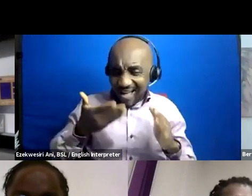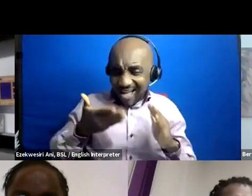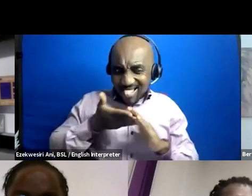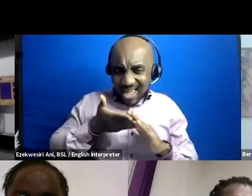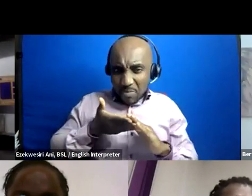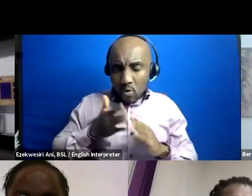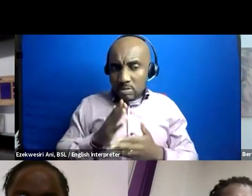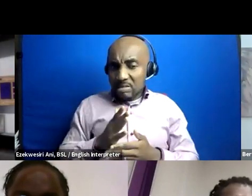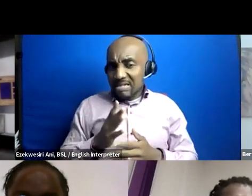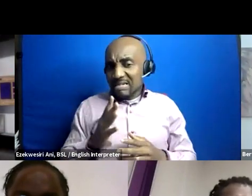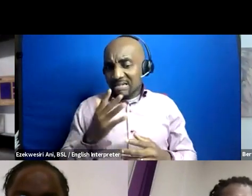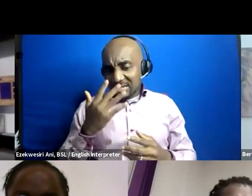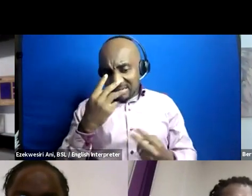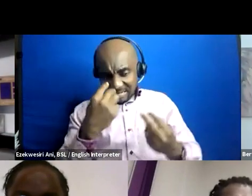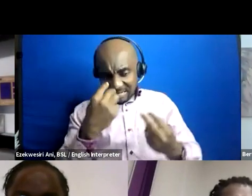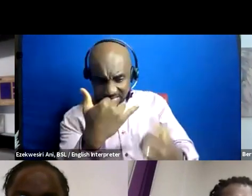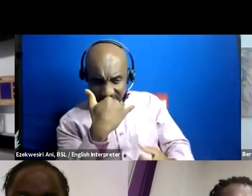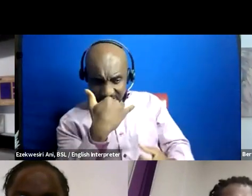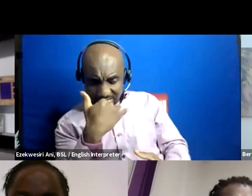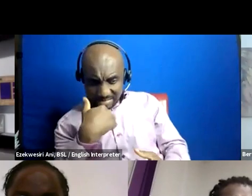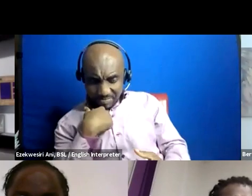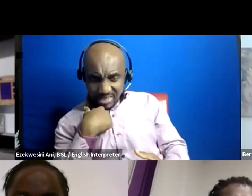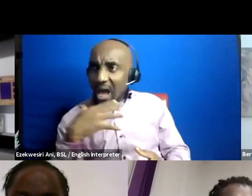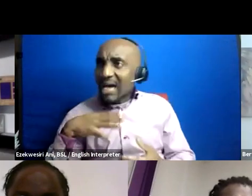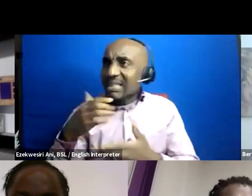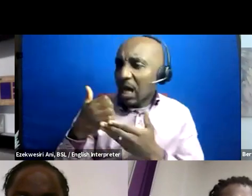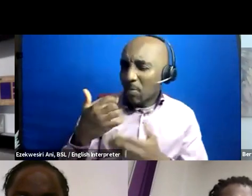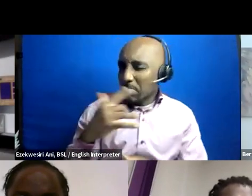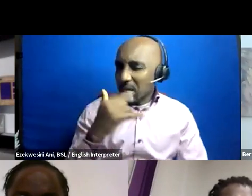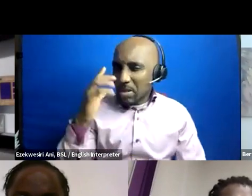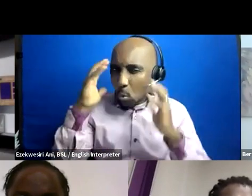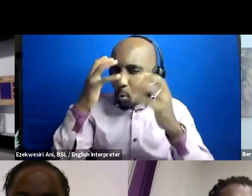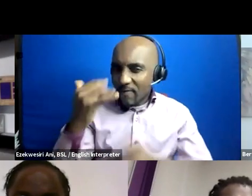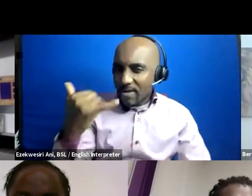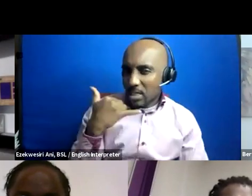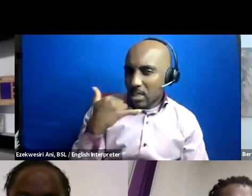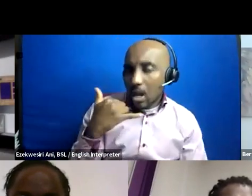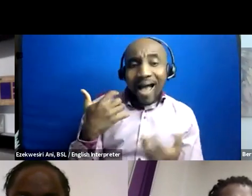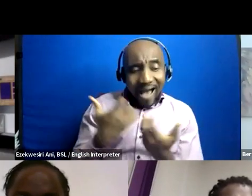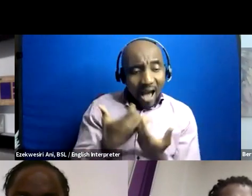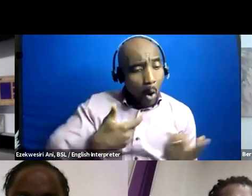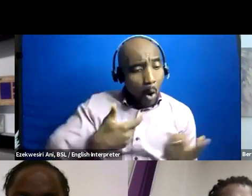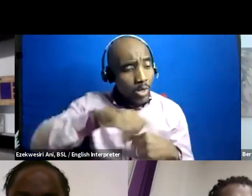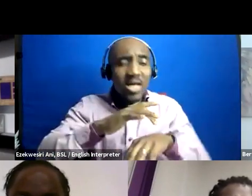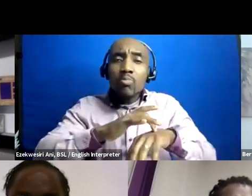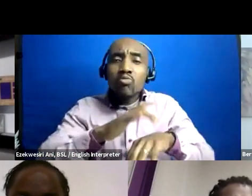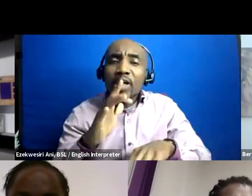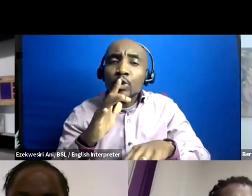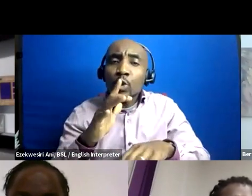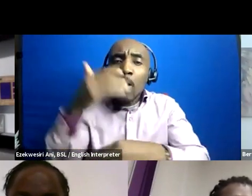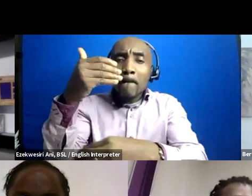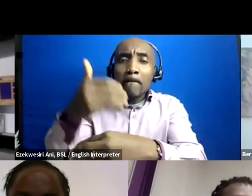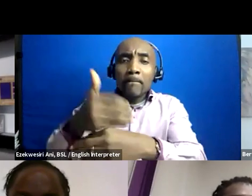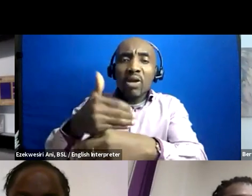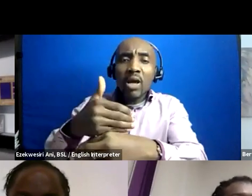to go and say, look, I need help. How can us as professionals help breaking down that